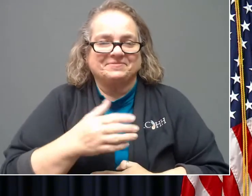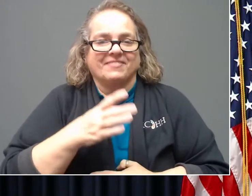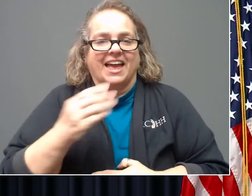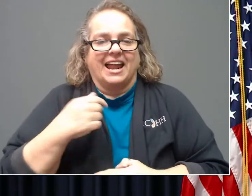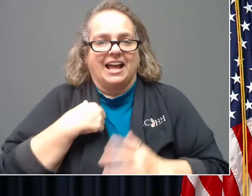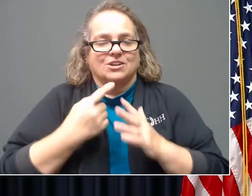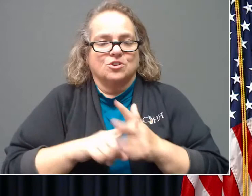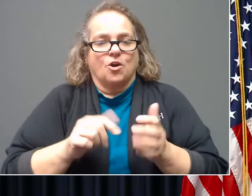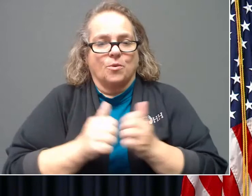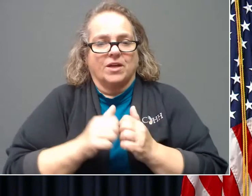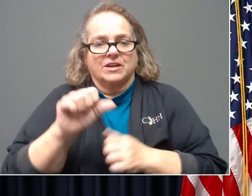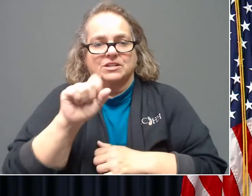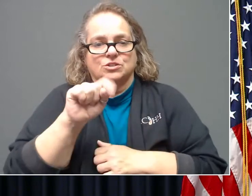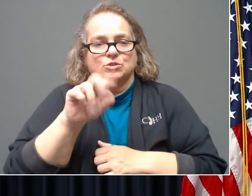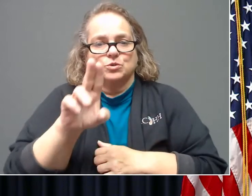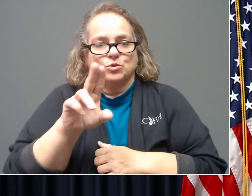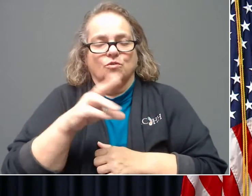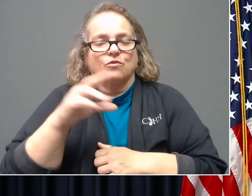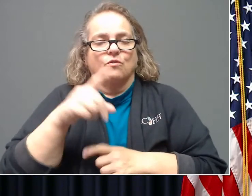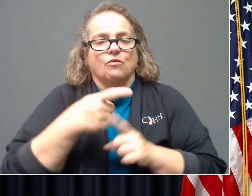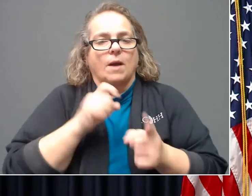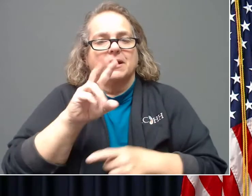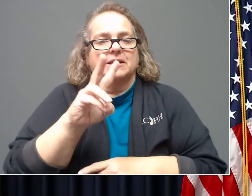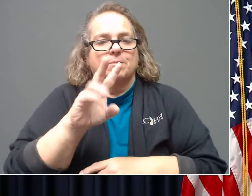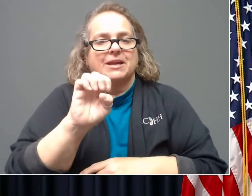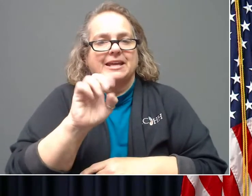from WEKU.